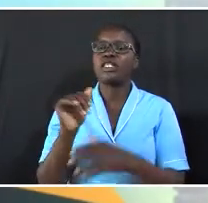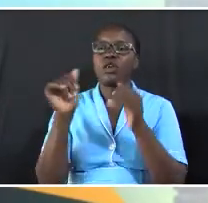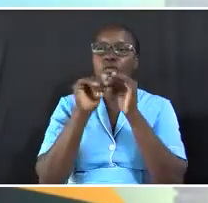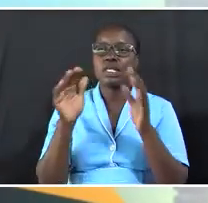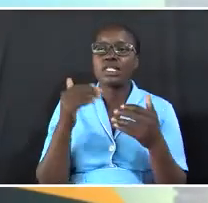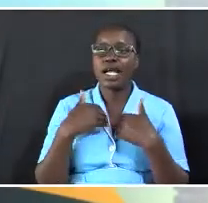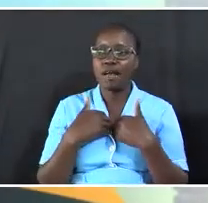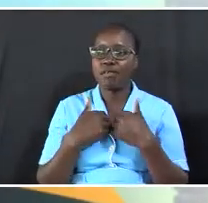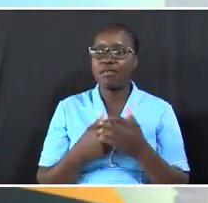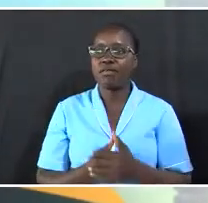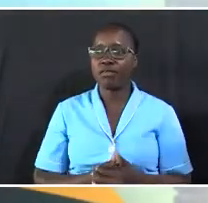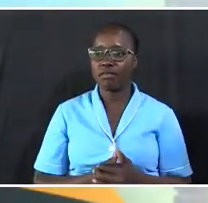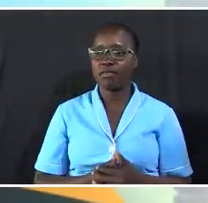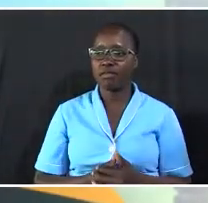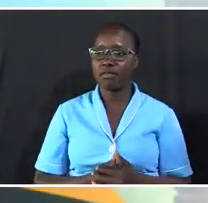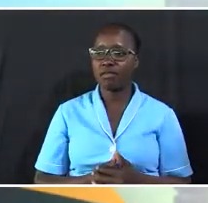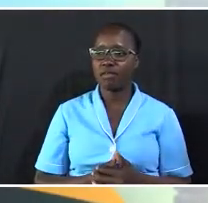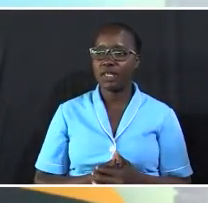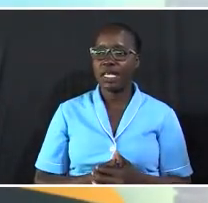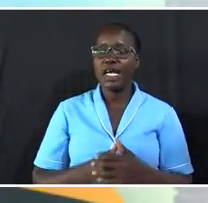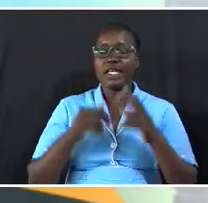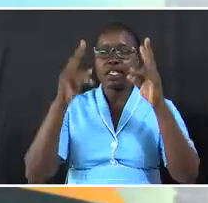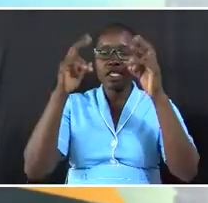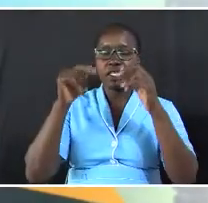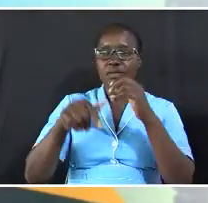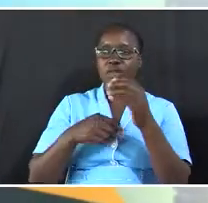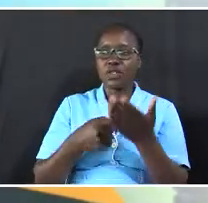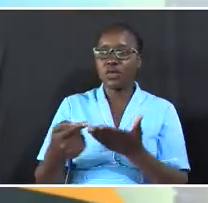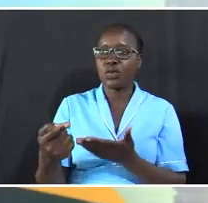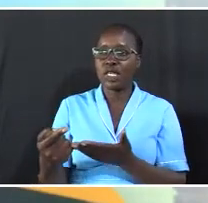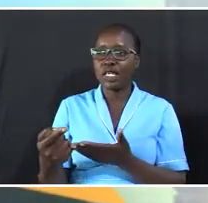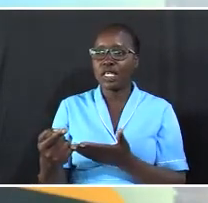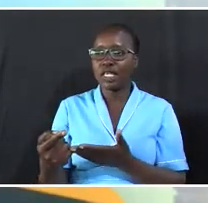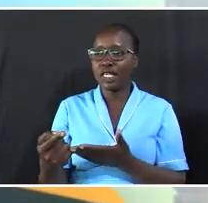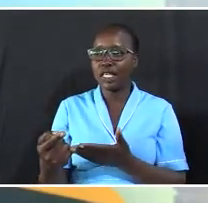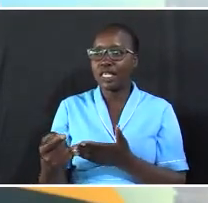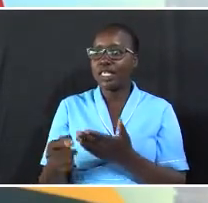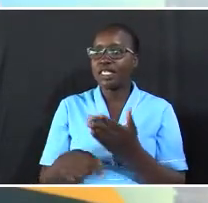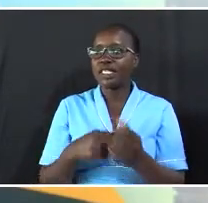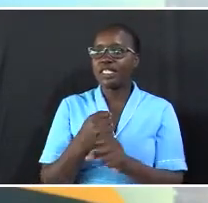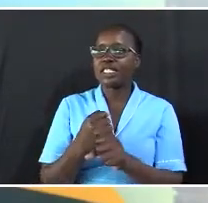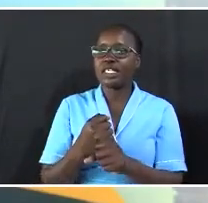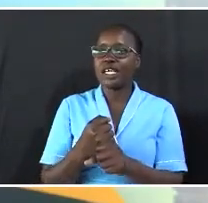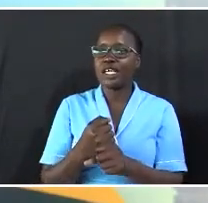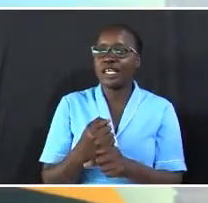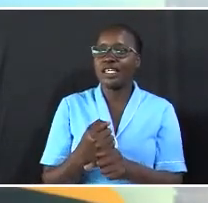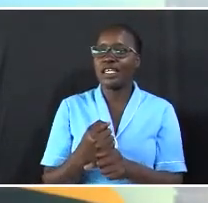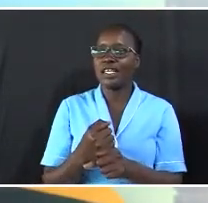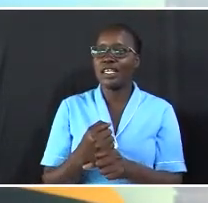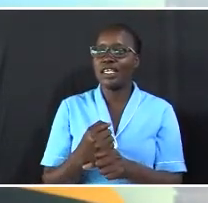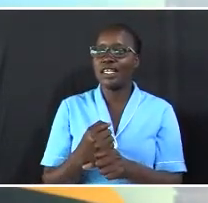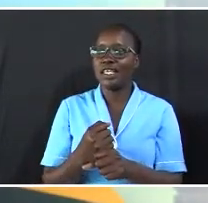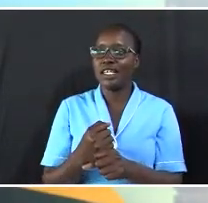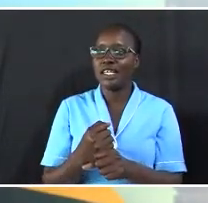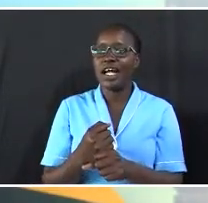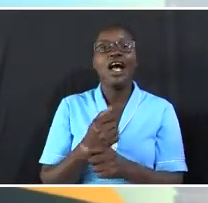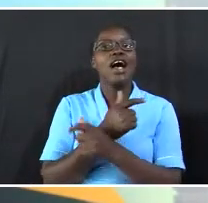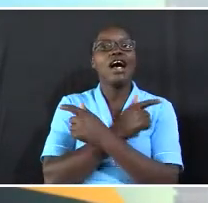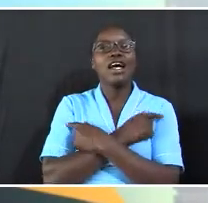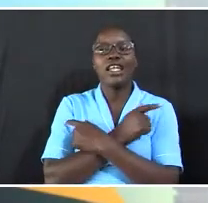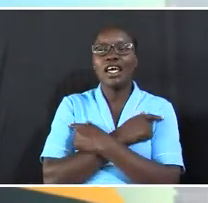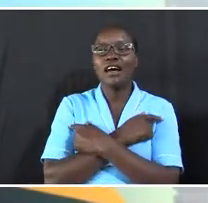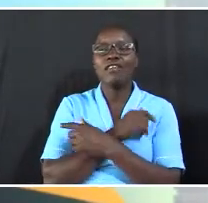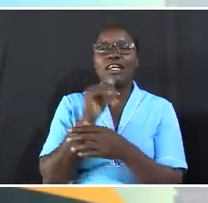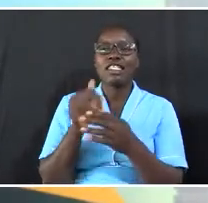blessed. Now, the theme for this week, this year, has been a love